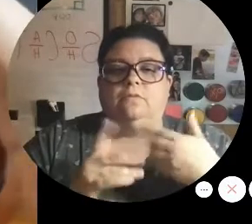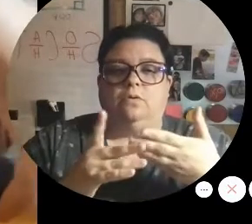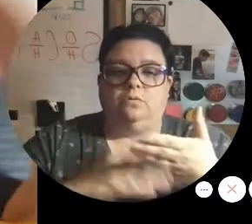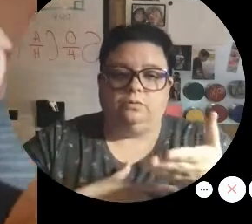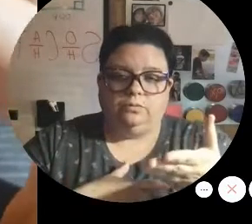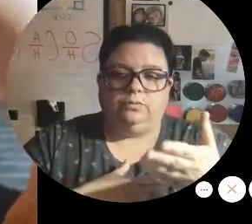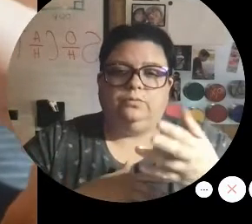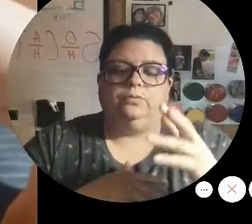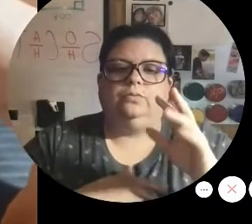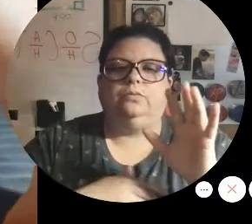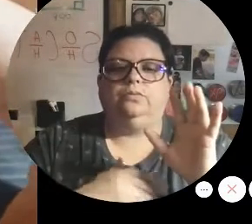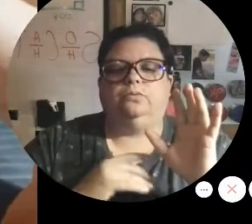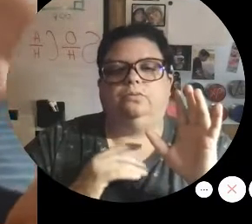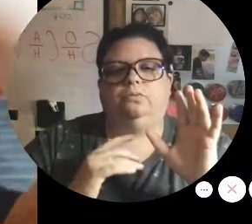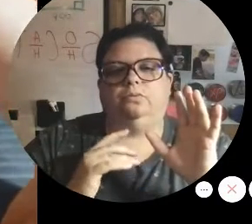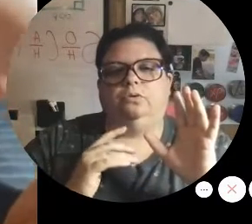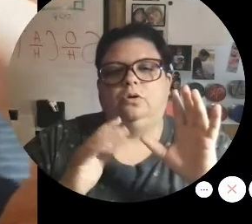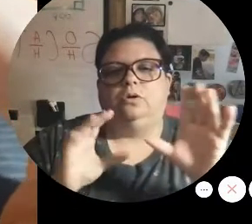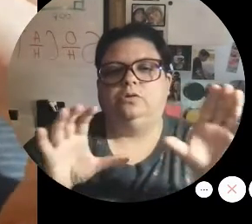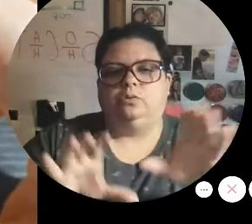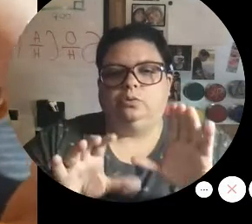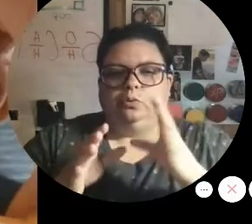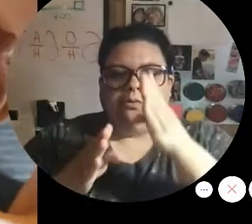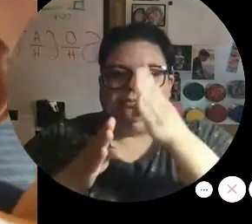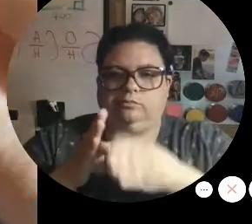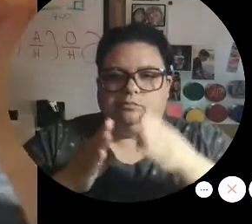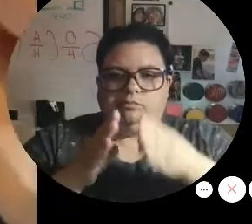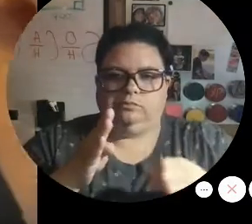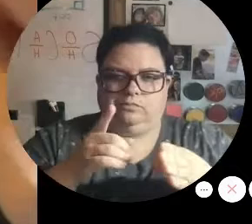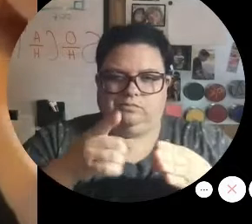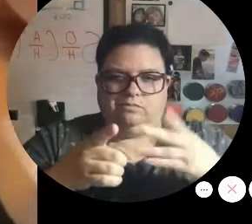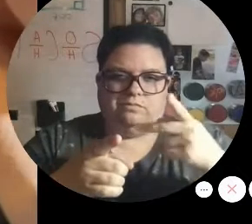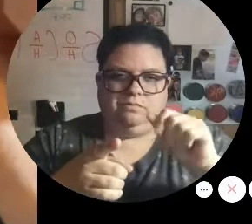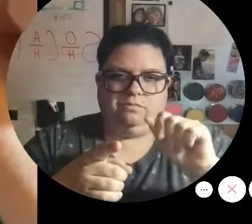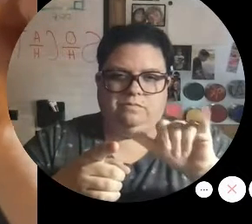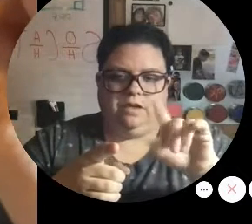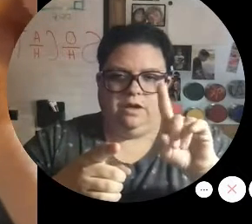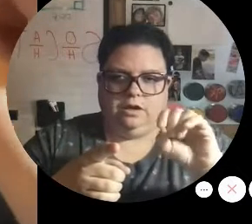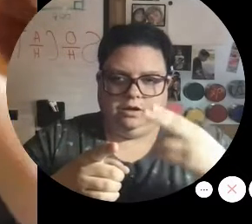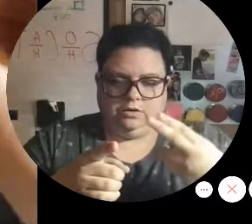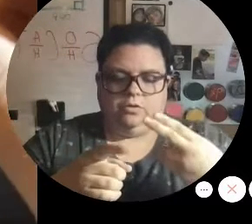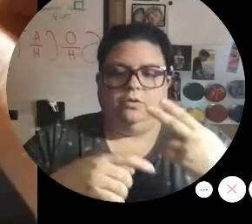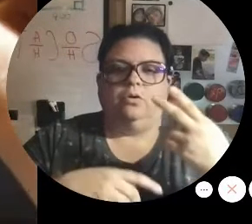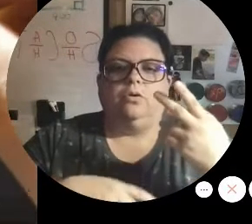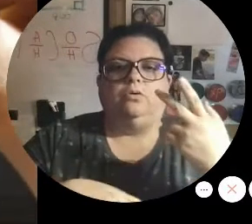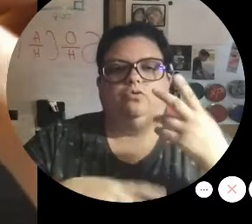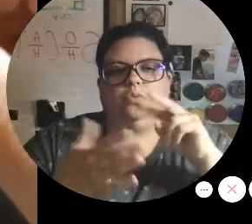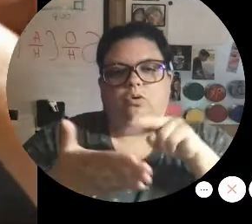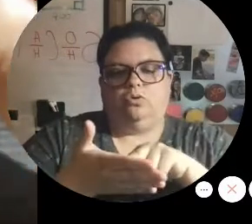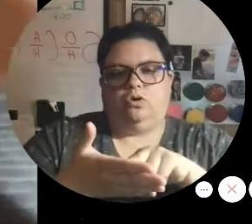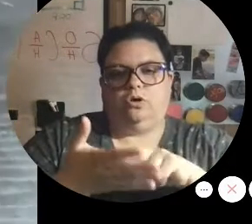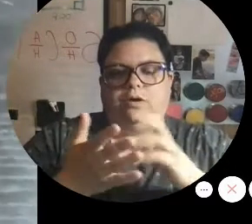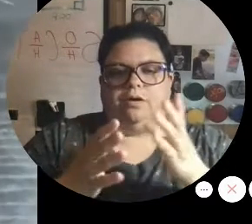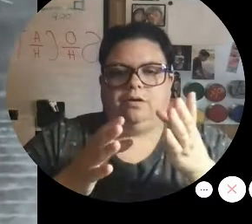do some cutting of Play-Doh to look at the cross sections.